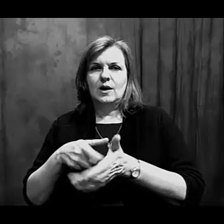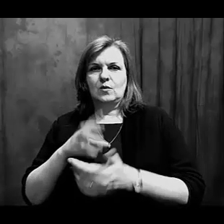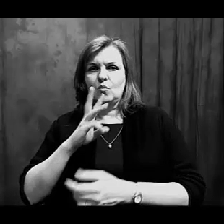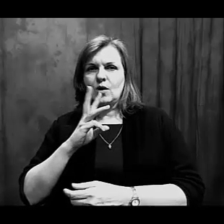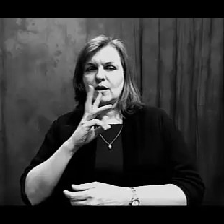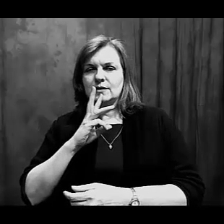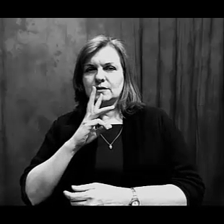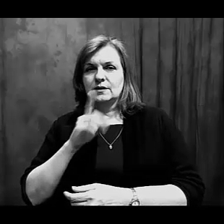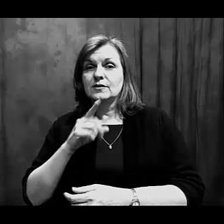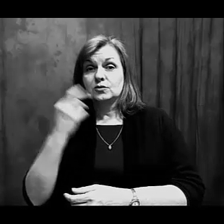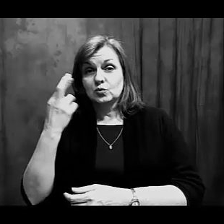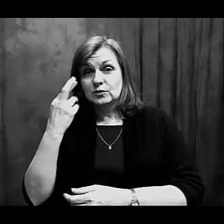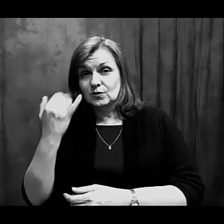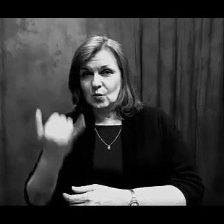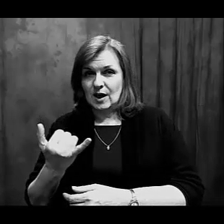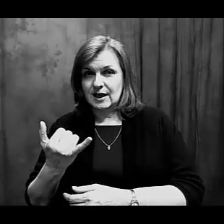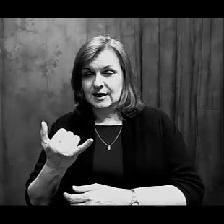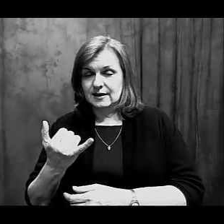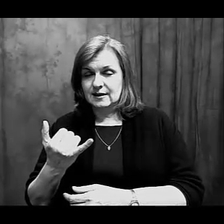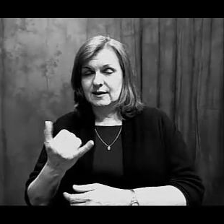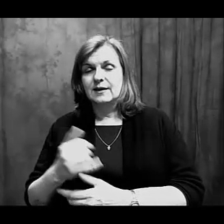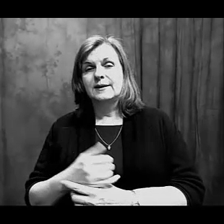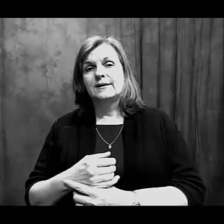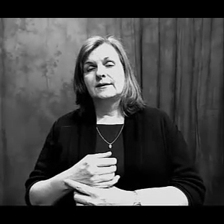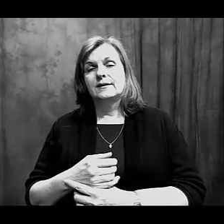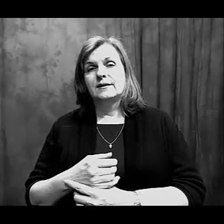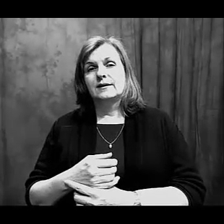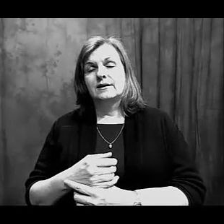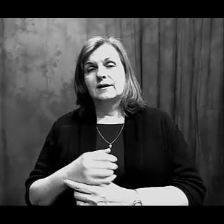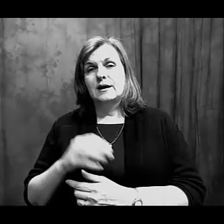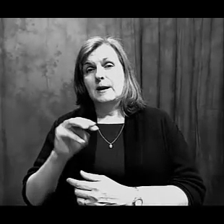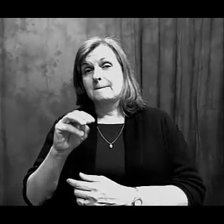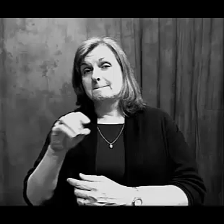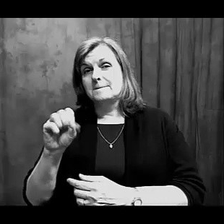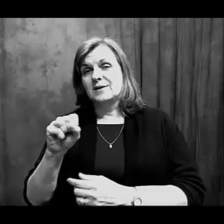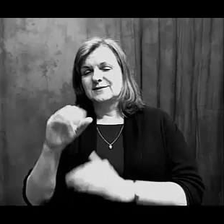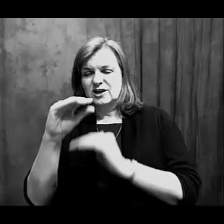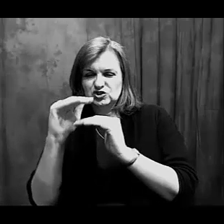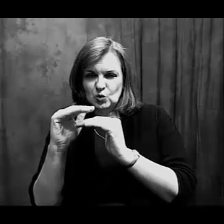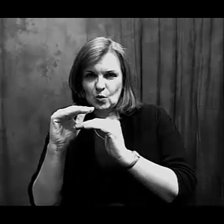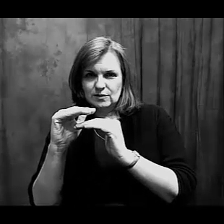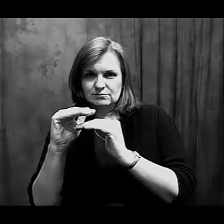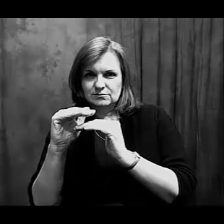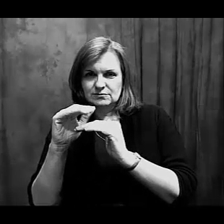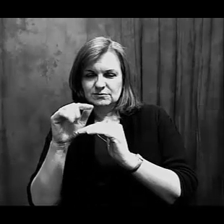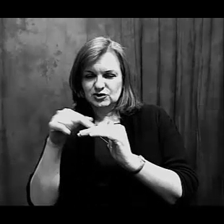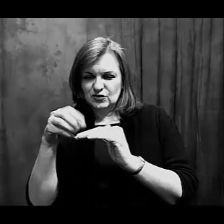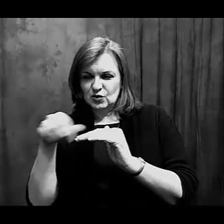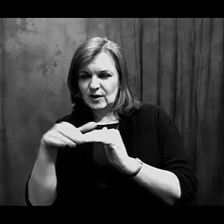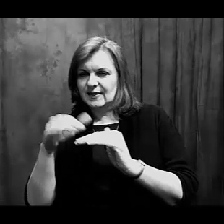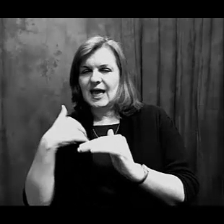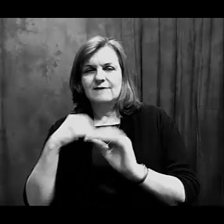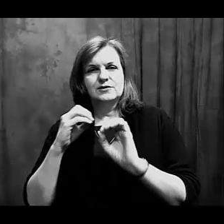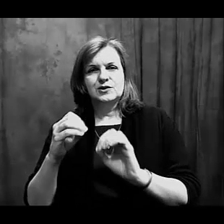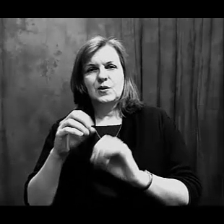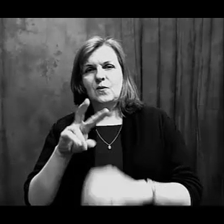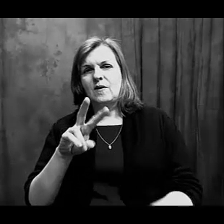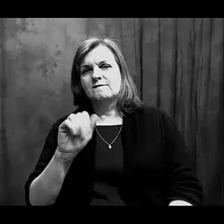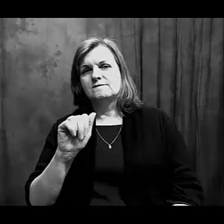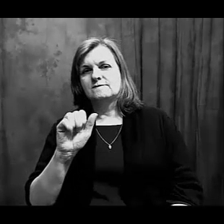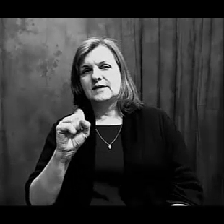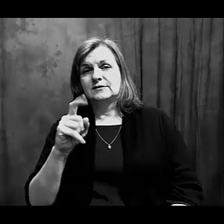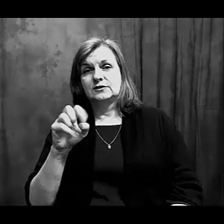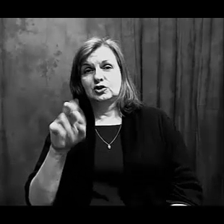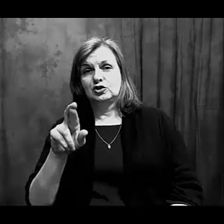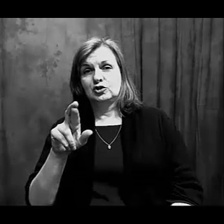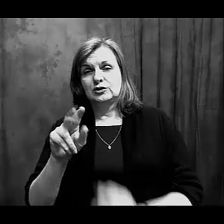for mosses. There's a reason water is critical for mosses. They are short to the ground because they have